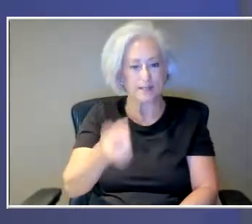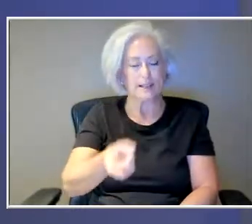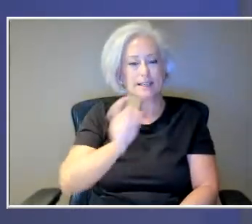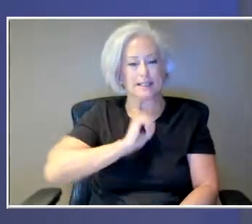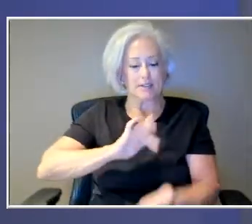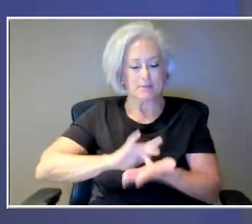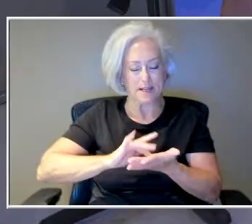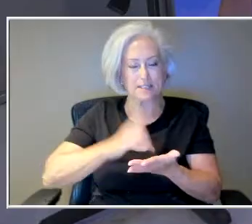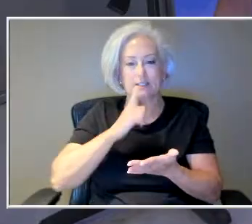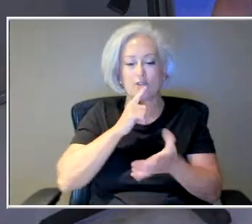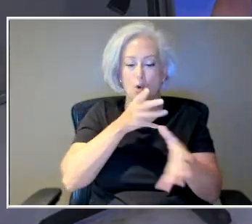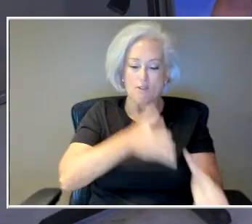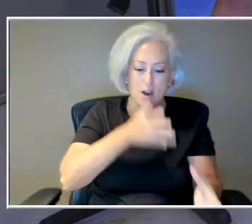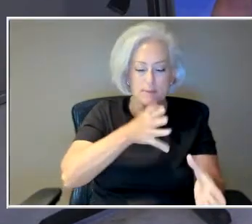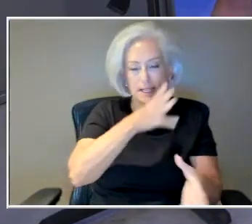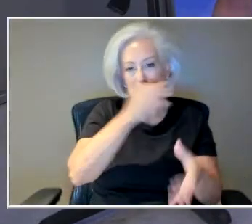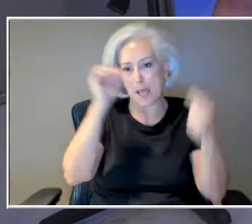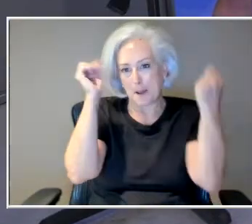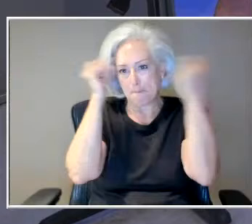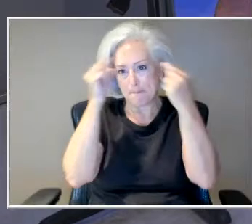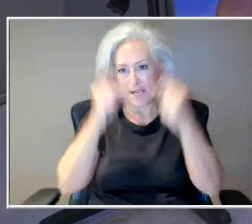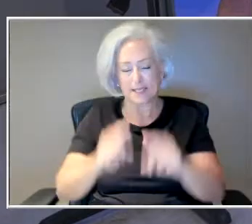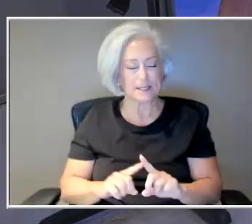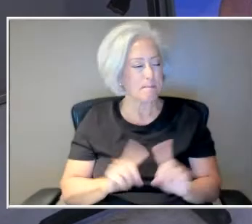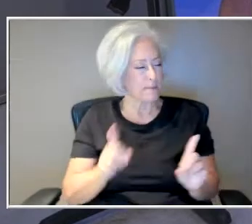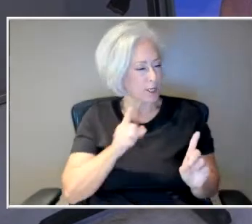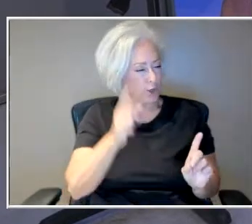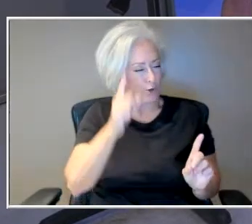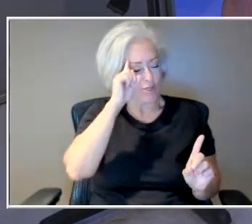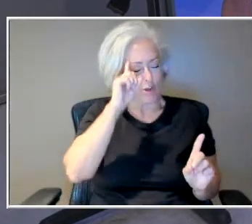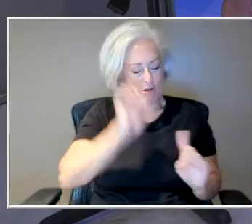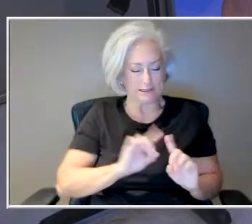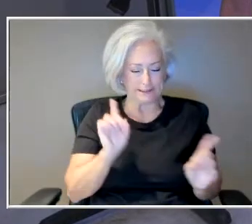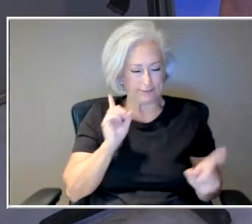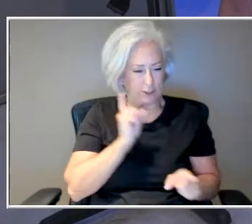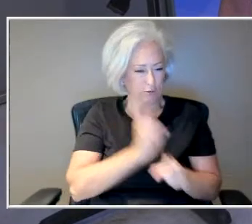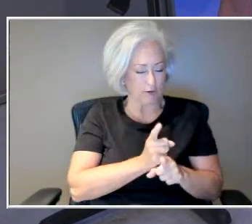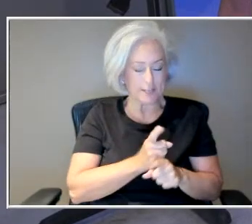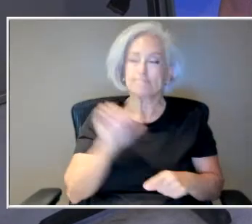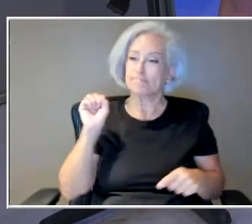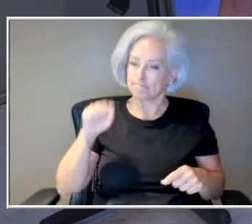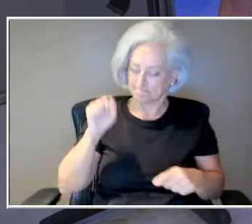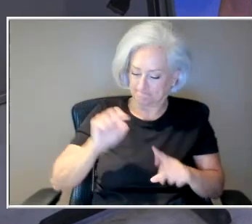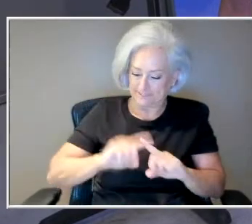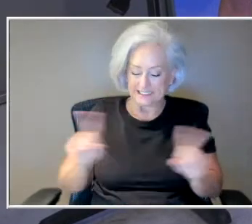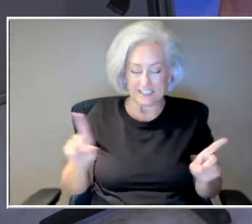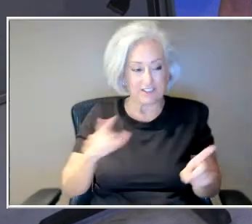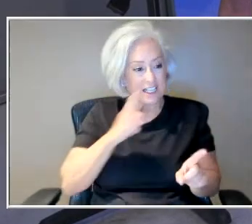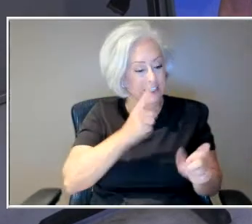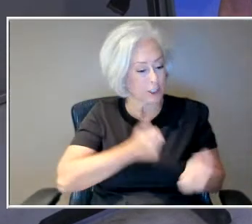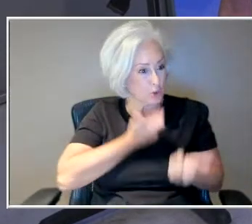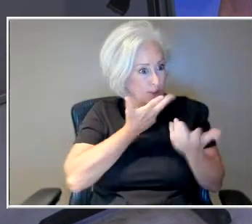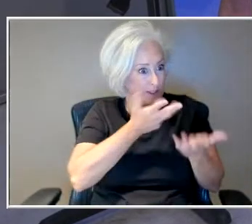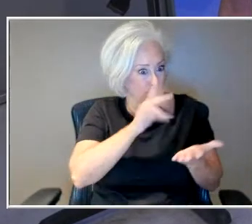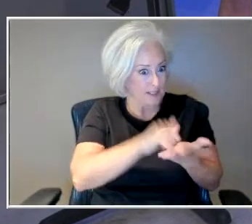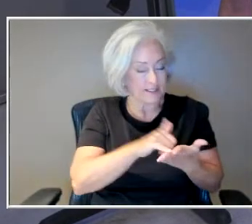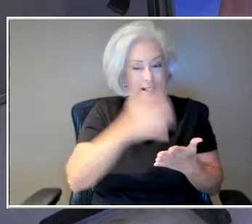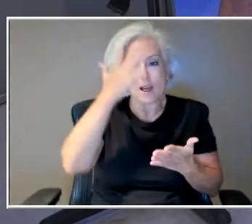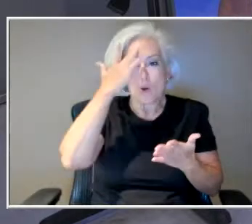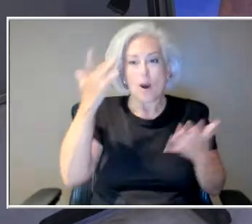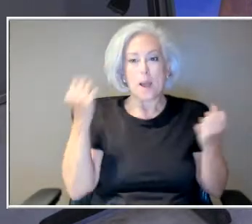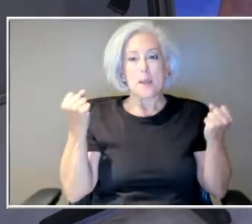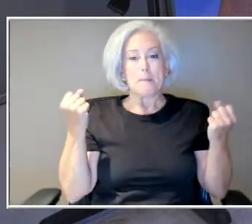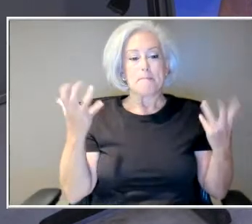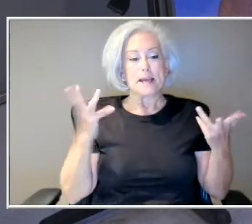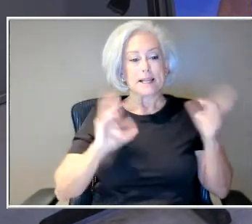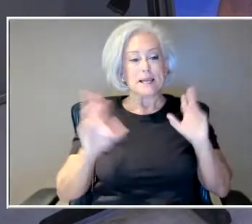pain. But you knew something was different, right? It was different. Were you expressing that? And the reason I ask is because there's a lot of people who suffer from migraines, and if